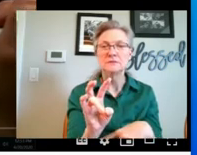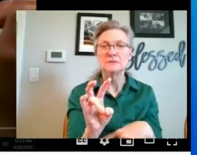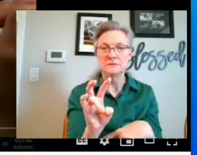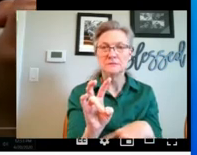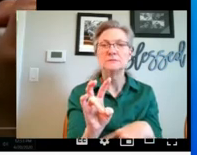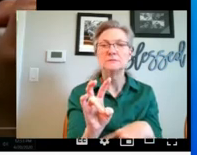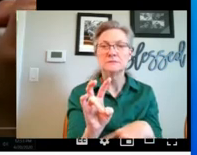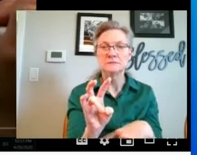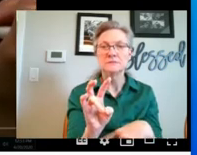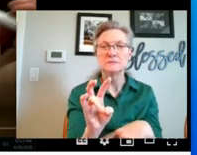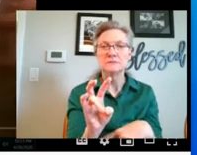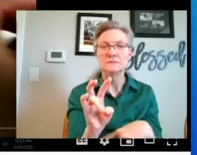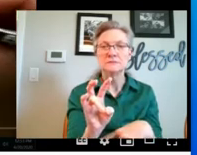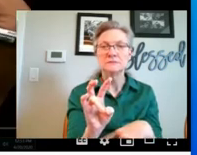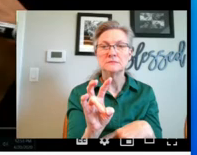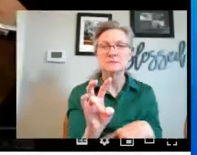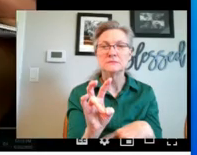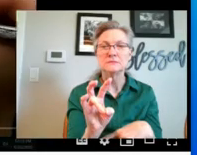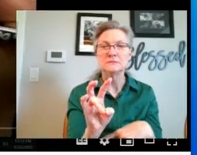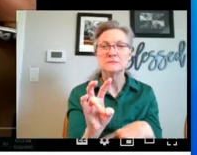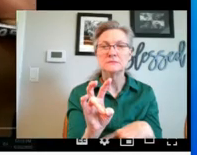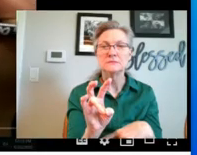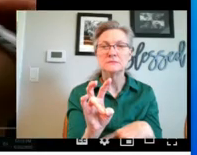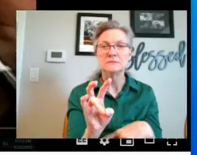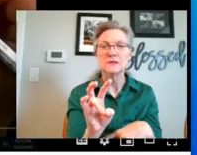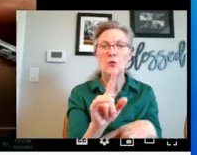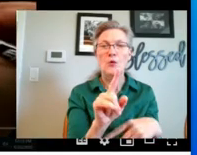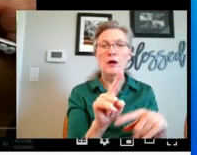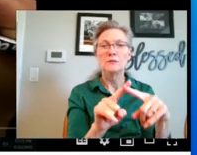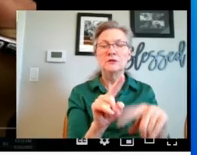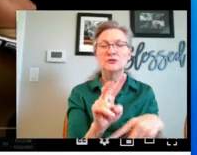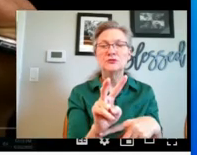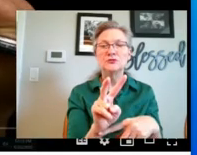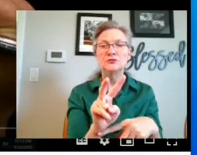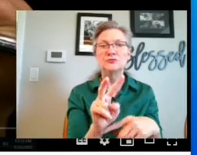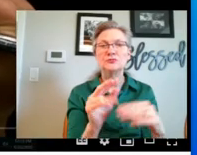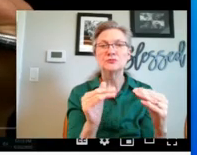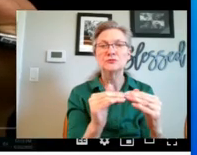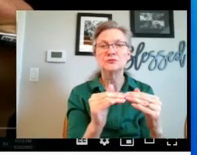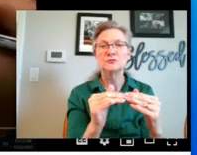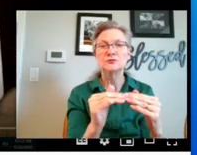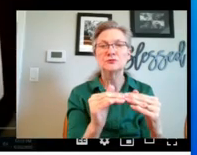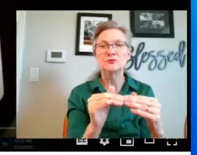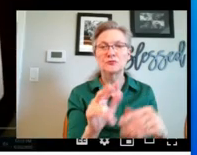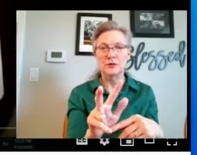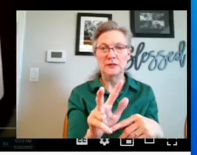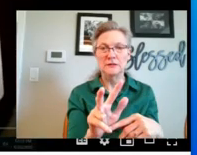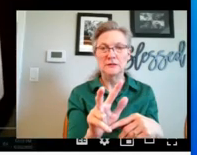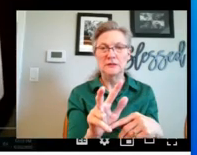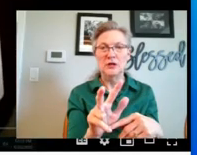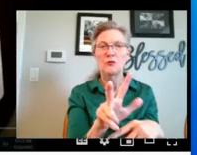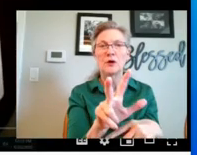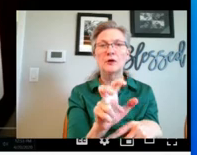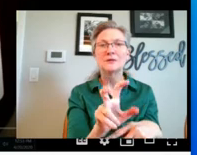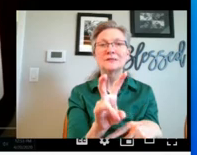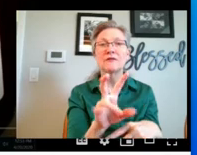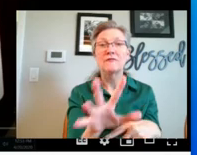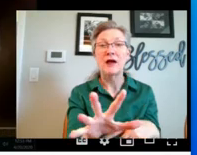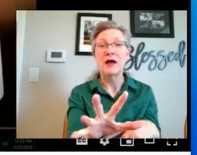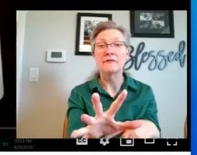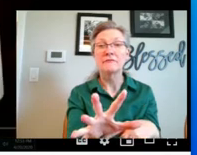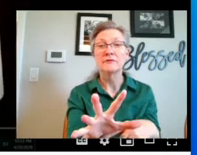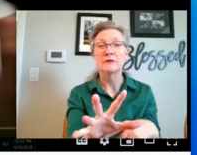right? Then 2 plus 5 is 7. And 2 plus 1 is 3. So I get 375.